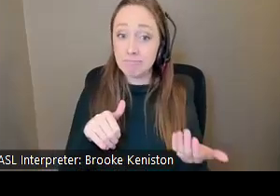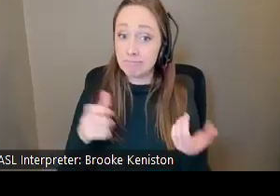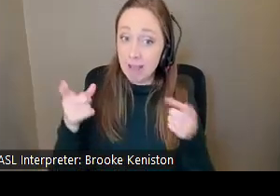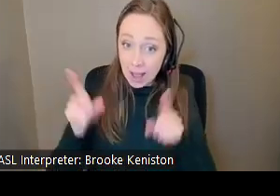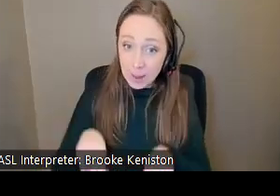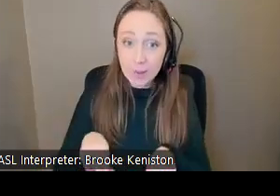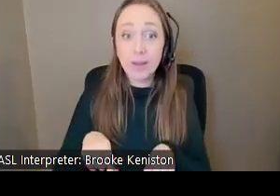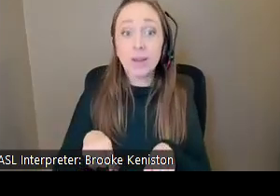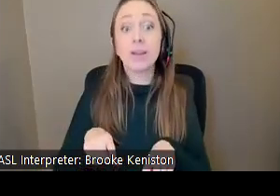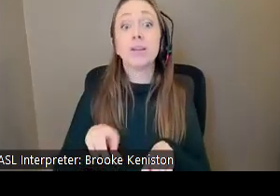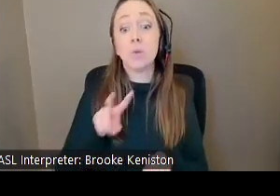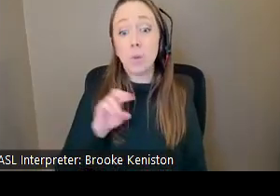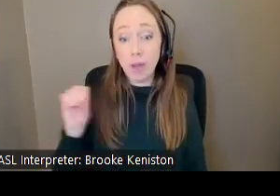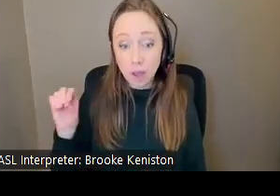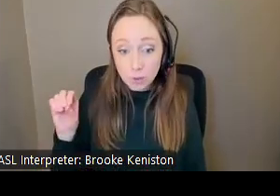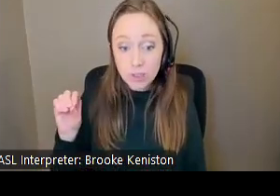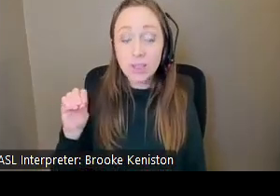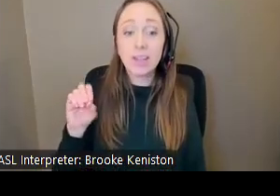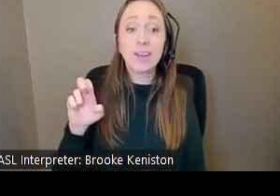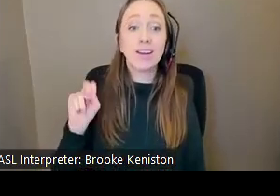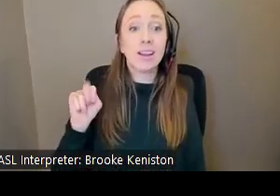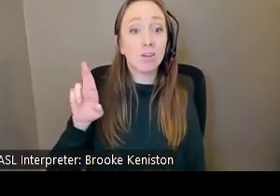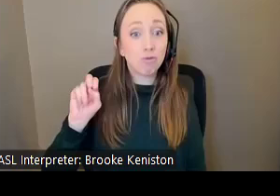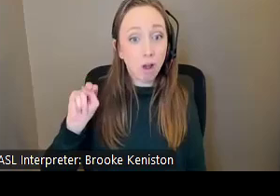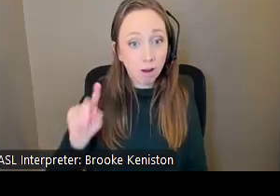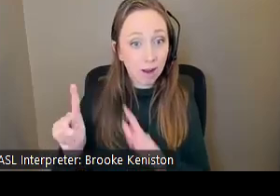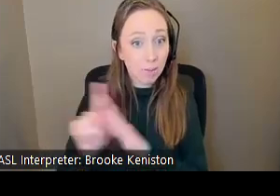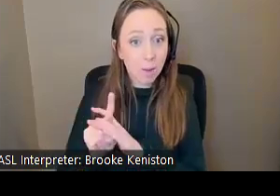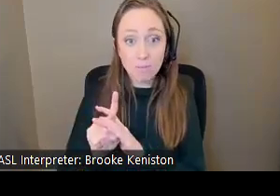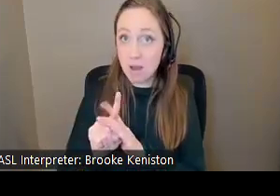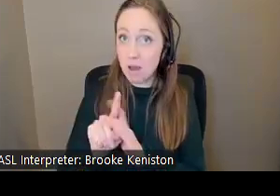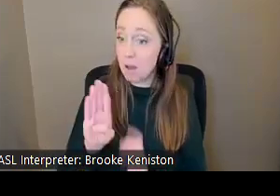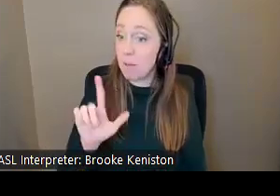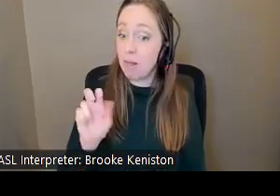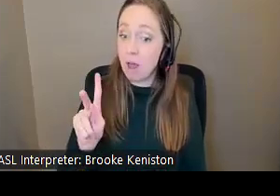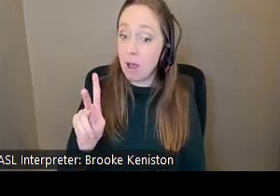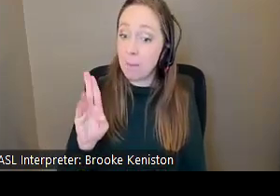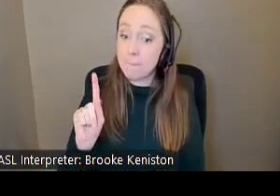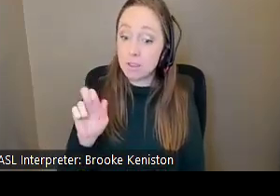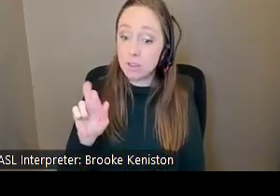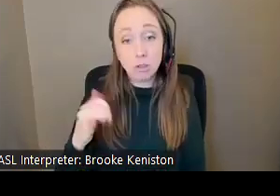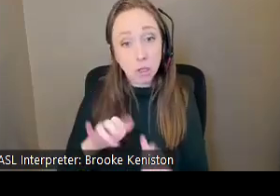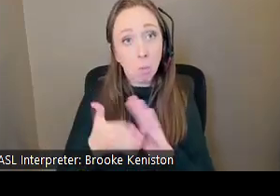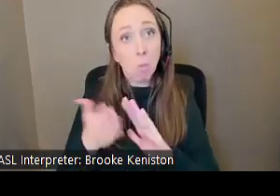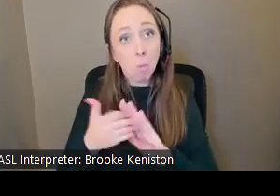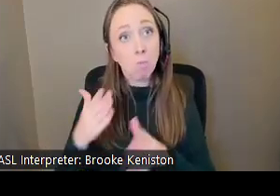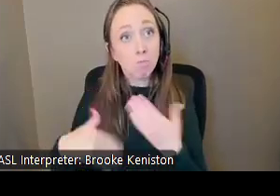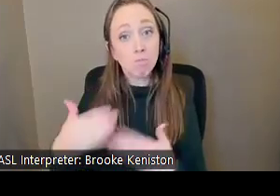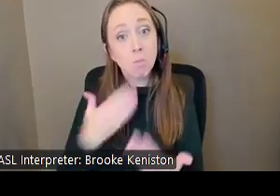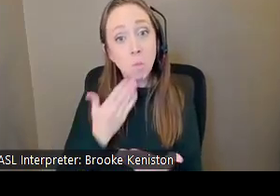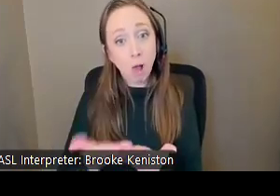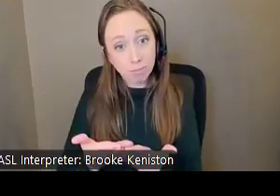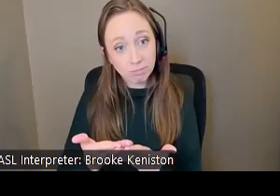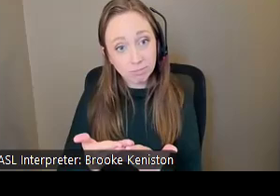Enron in 2000, but Blockbuster was still the big boy in the block. And so then, you know, history